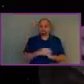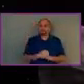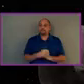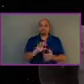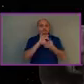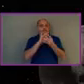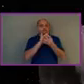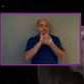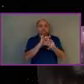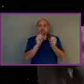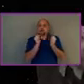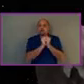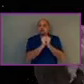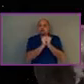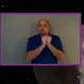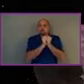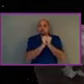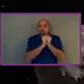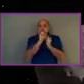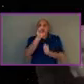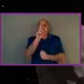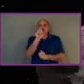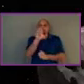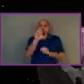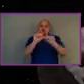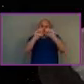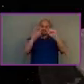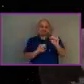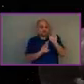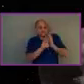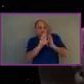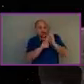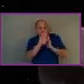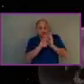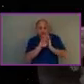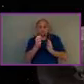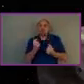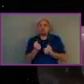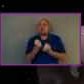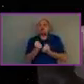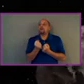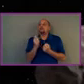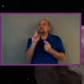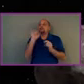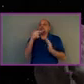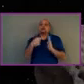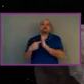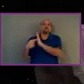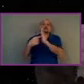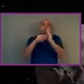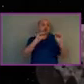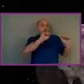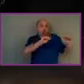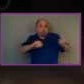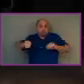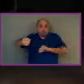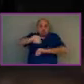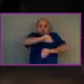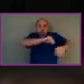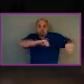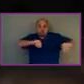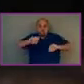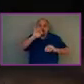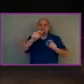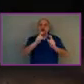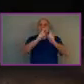modern theories of solar system formation that involve the migration of giant planets away from the